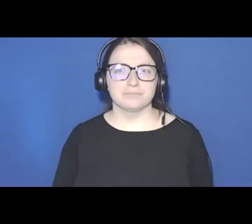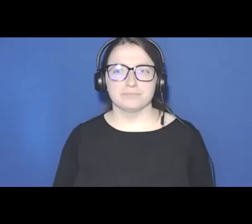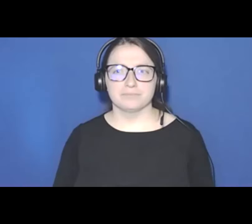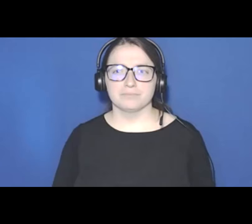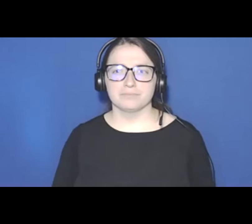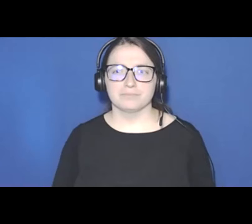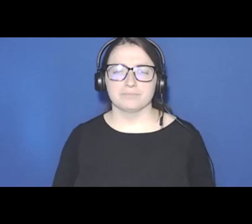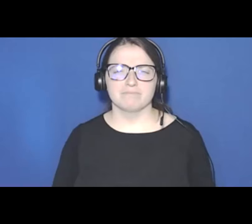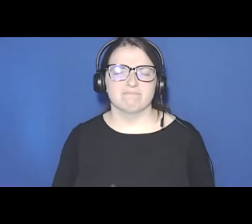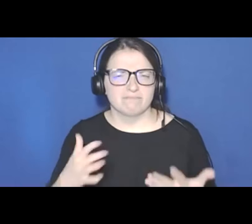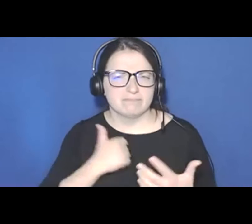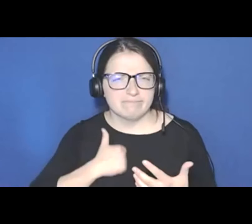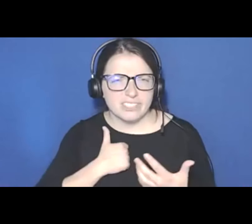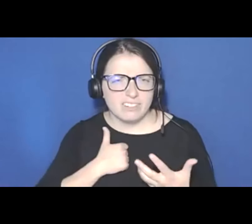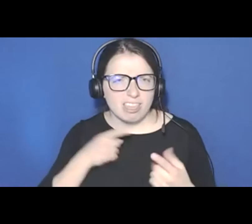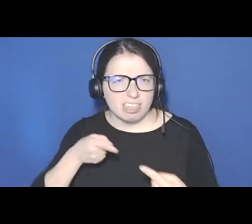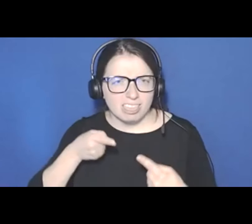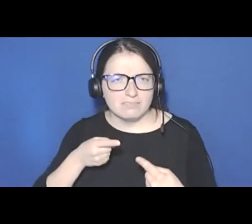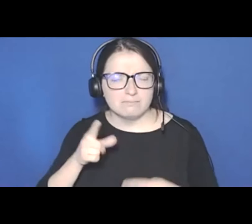Sorry, one more time.